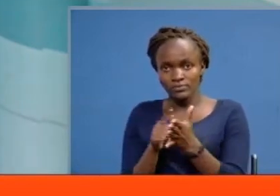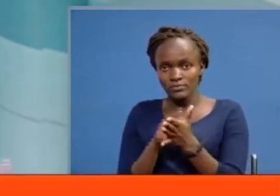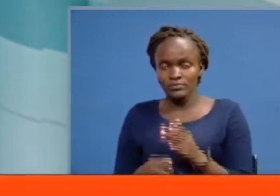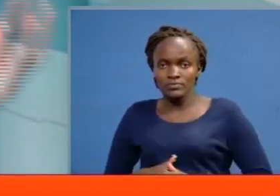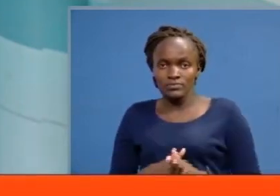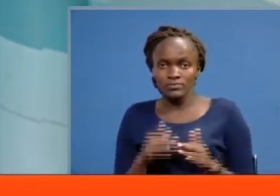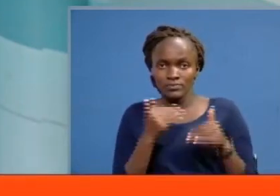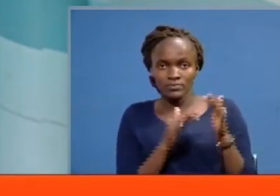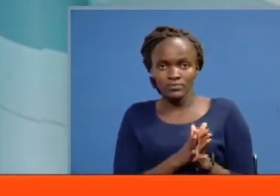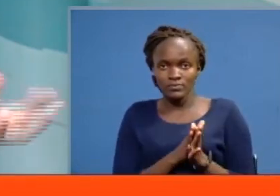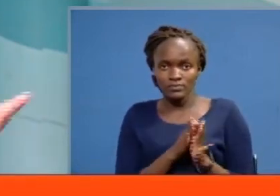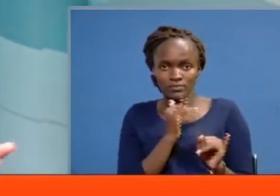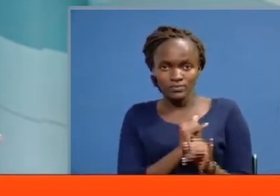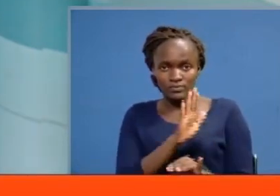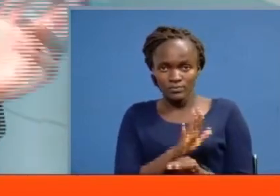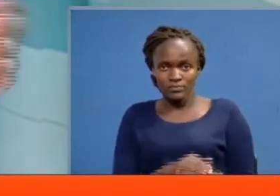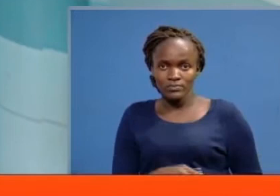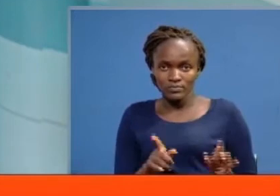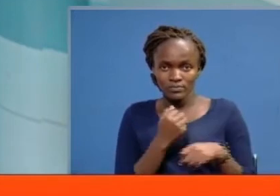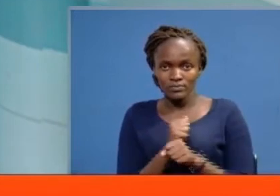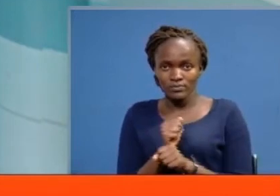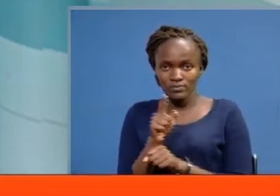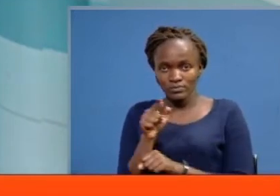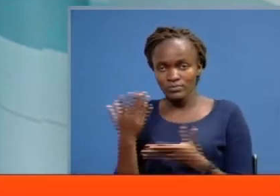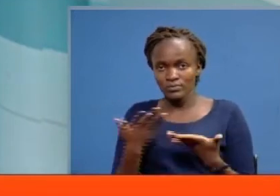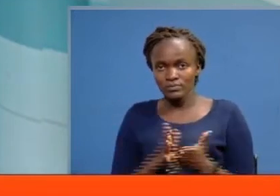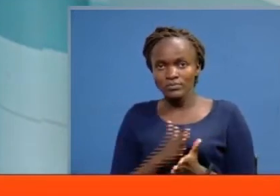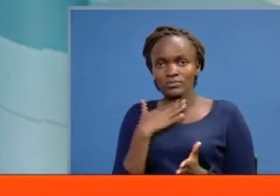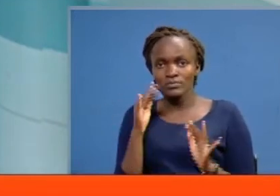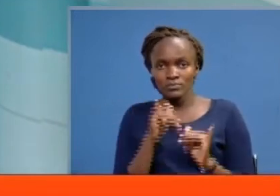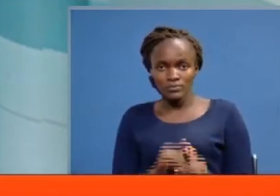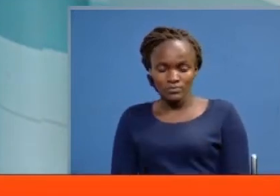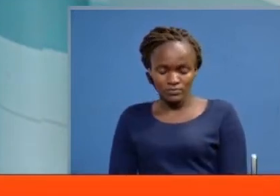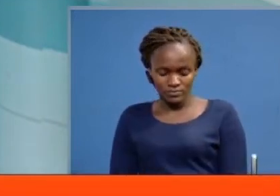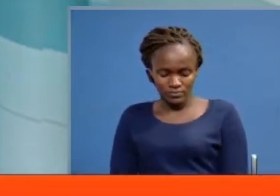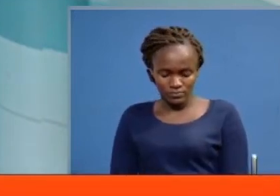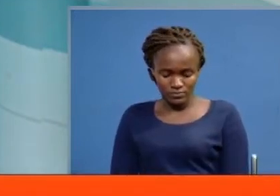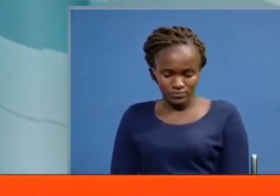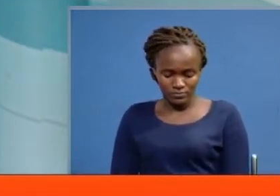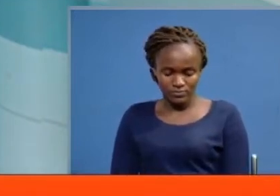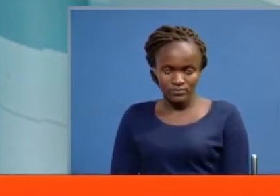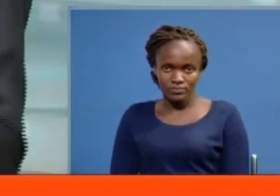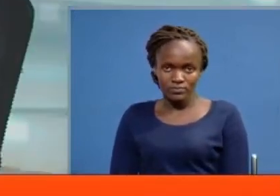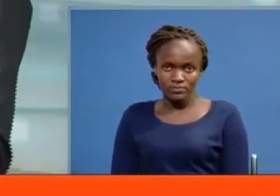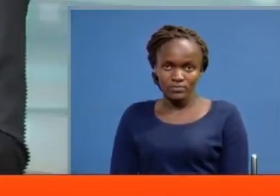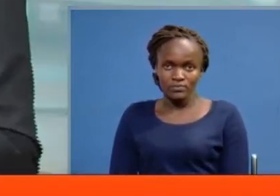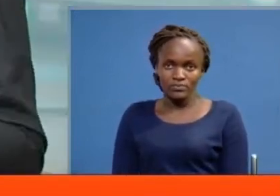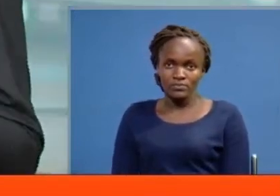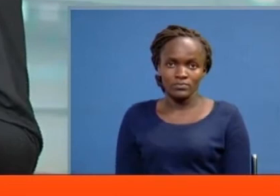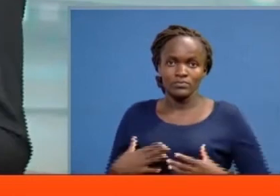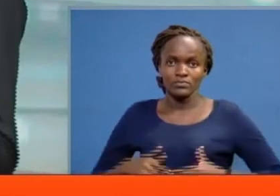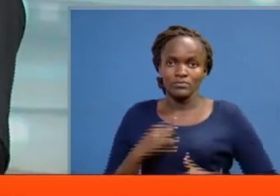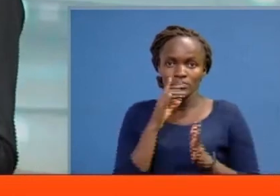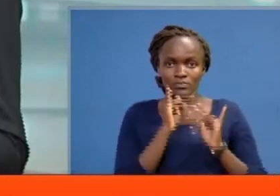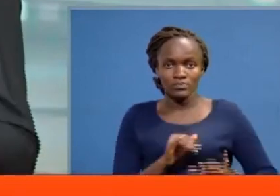build your career and probably push you to where you want to be. Yeah. Thank you very much. Now, as we go on, people have stayed in companies, people